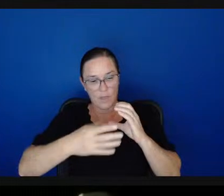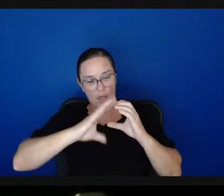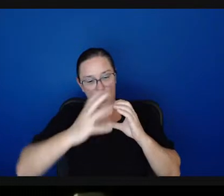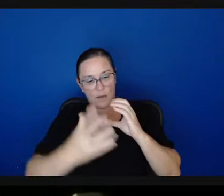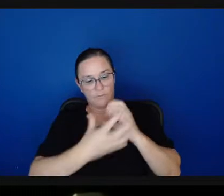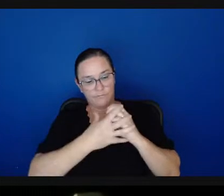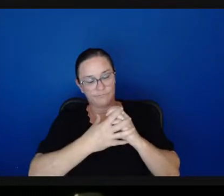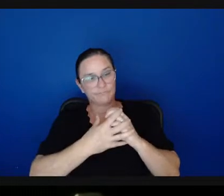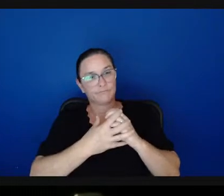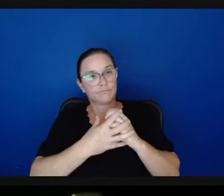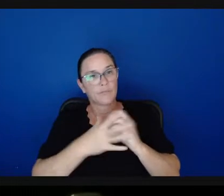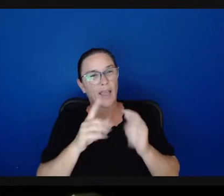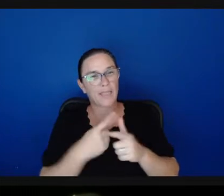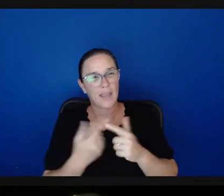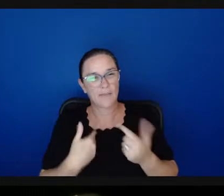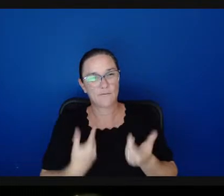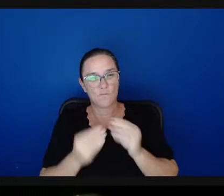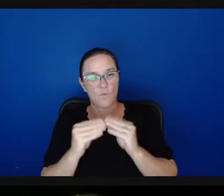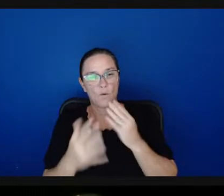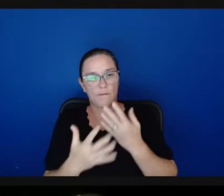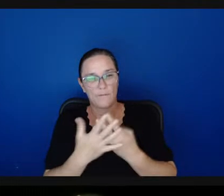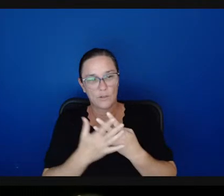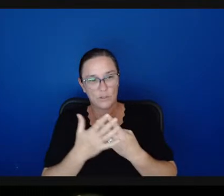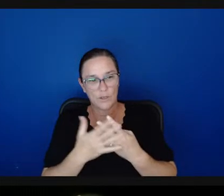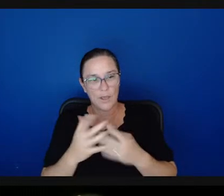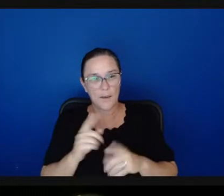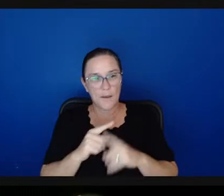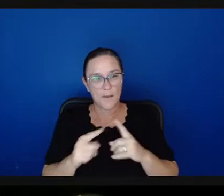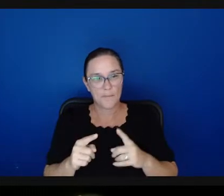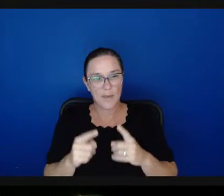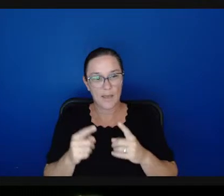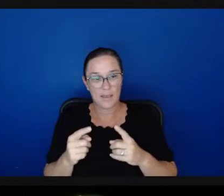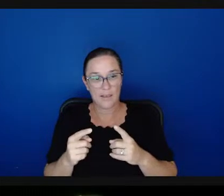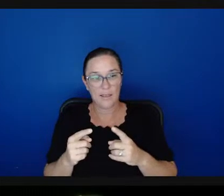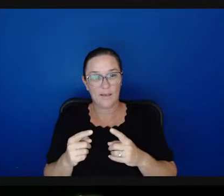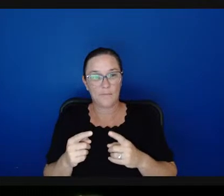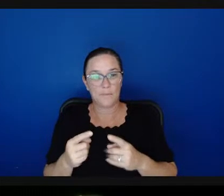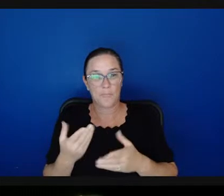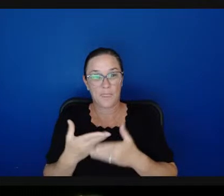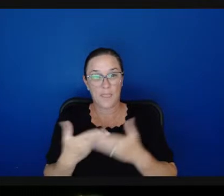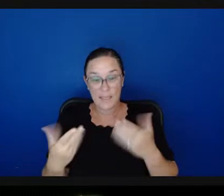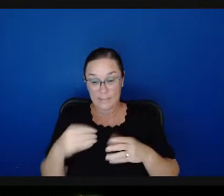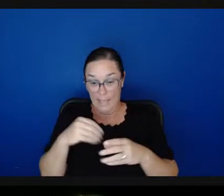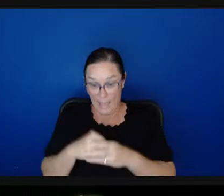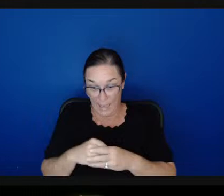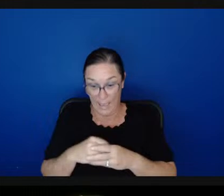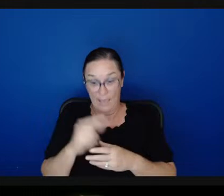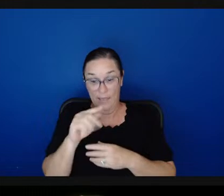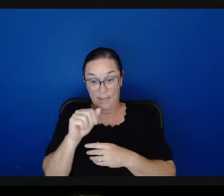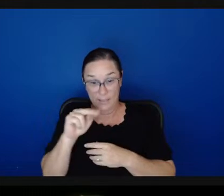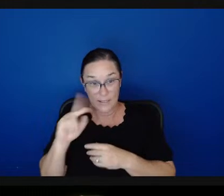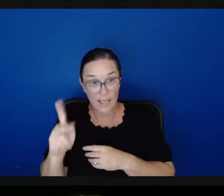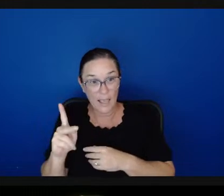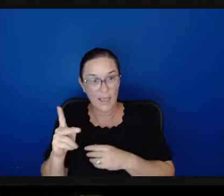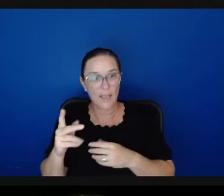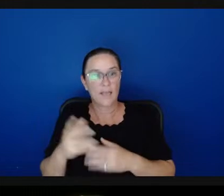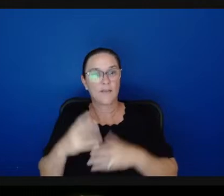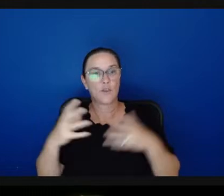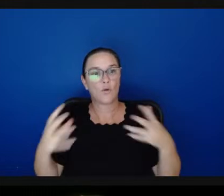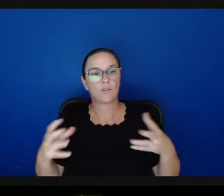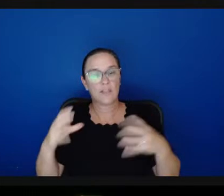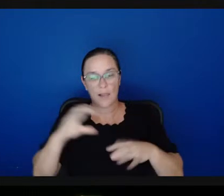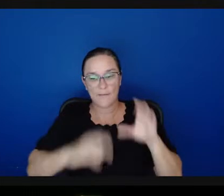Besides the actual physical material that's falling in the tank, in 2018 we saw there was a lot of chemistry coming out of the